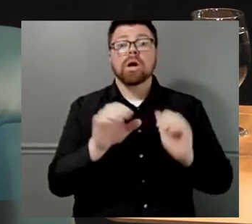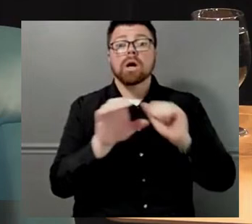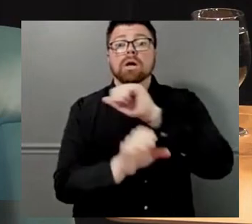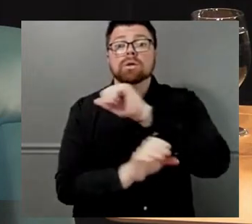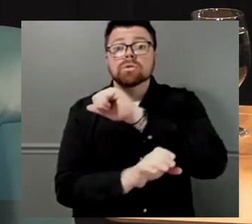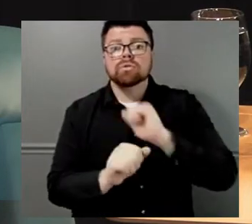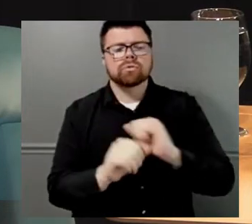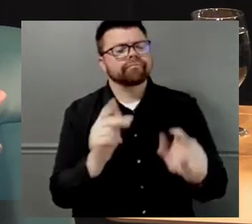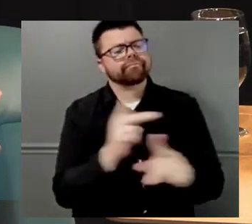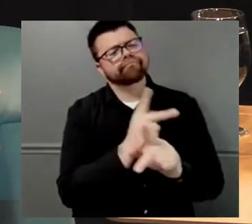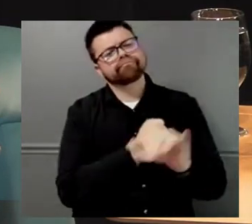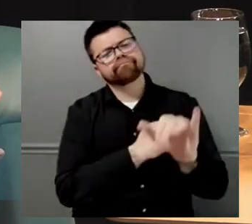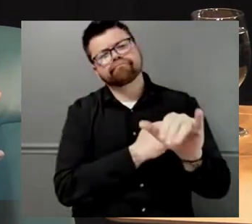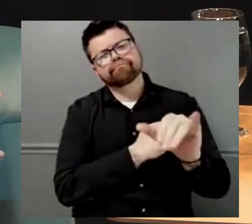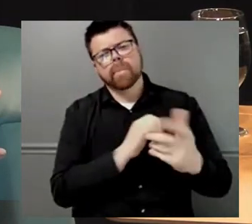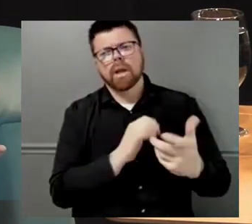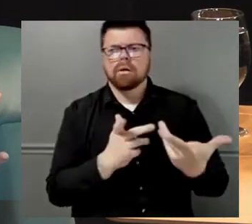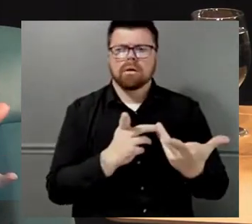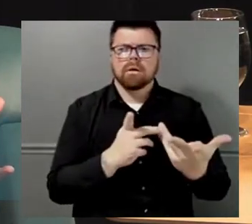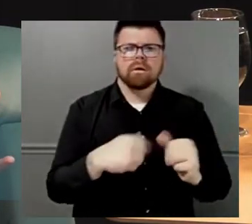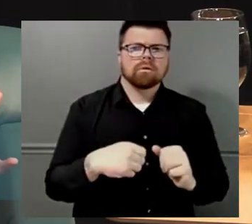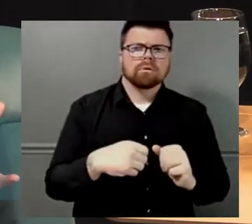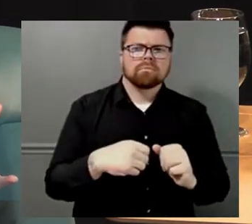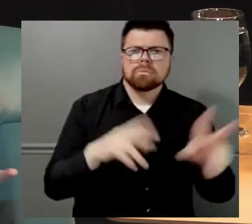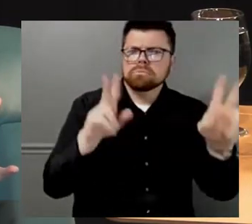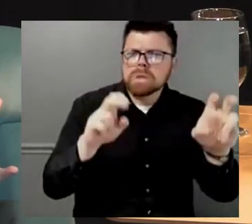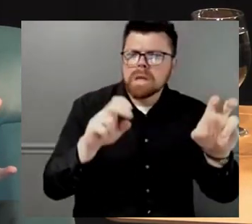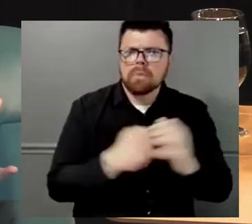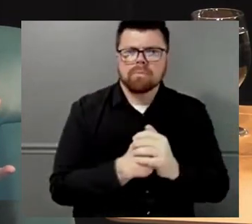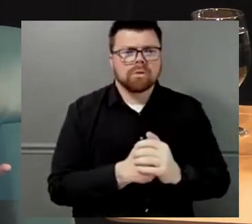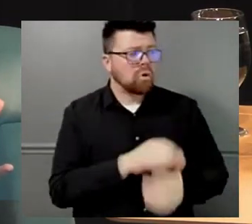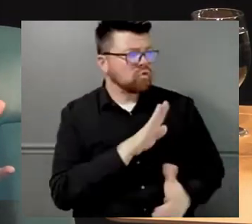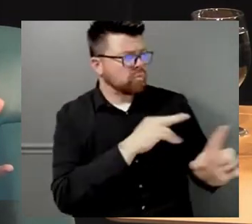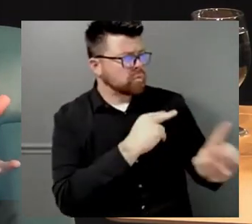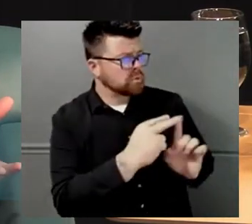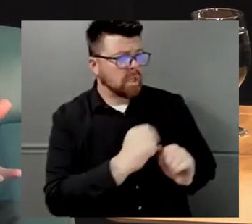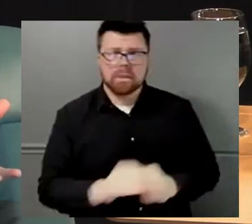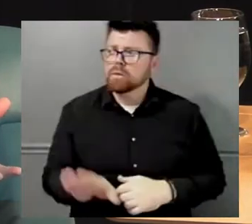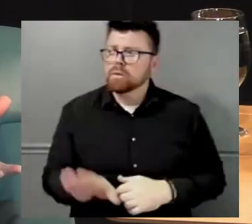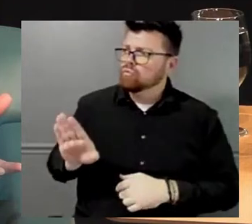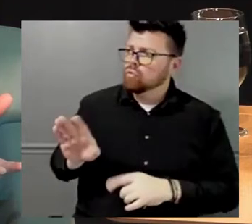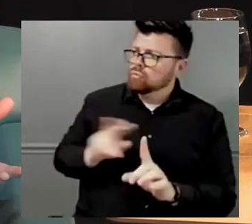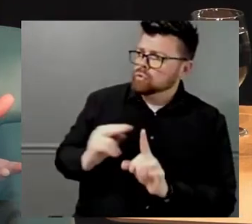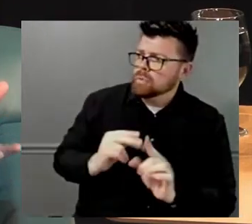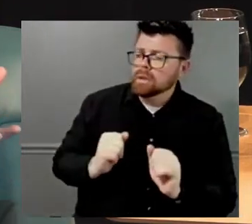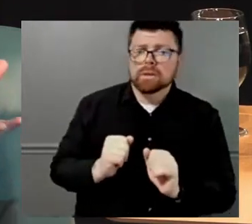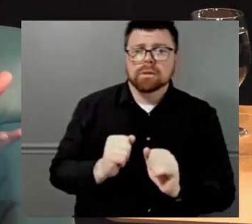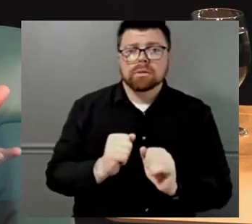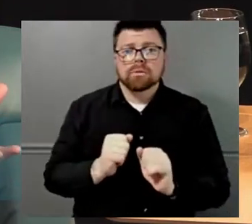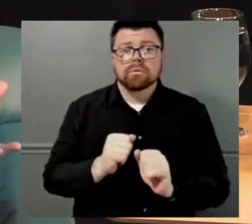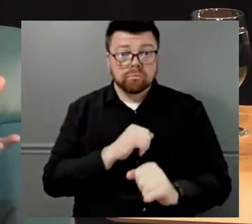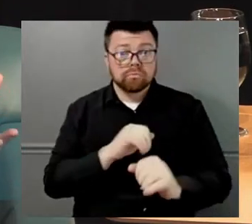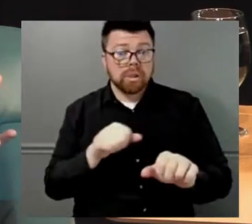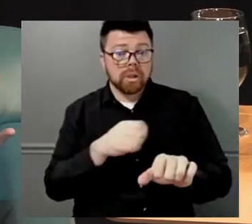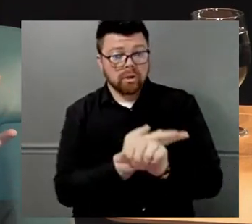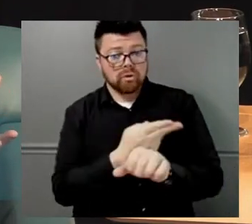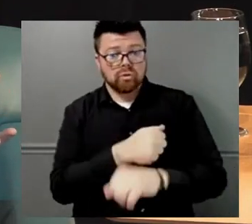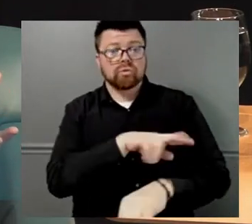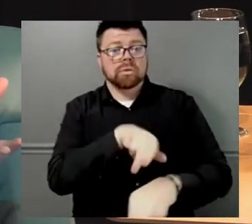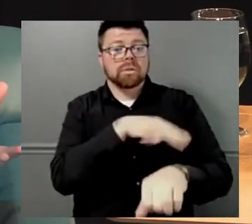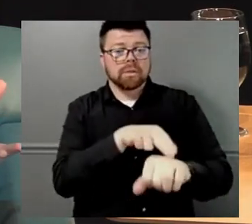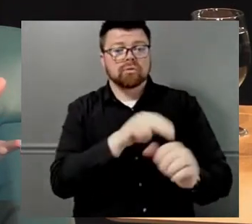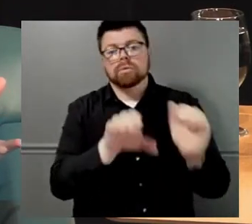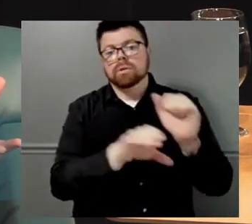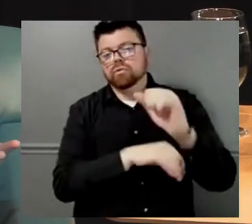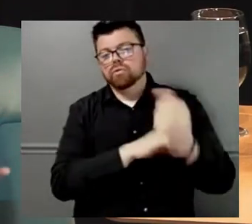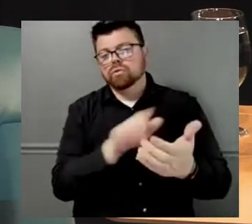figuring out what these arguments are on either side, to seek out resources like the National Constitution Center does a great job when it's talking about, it